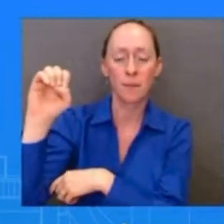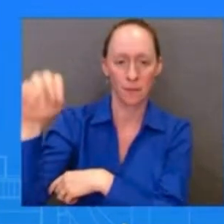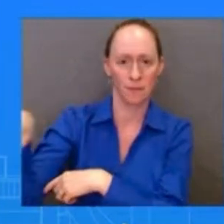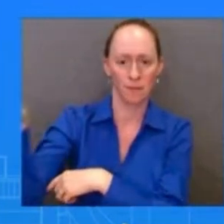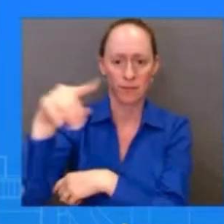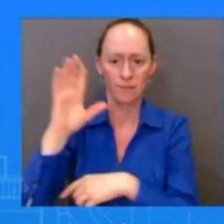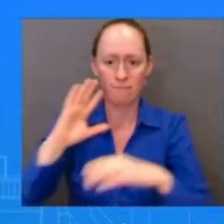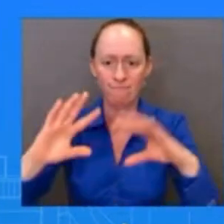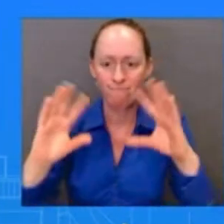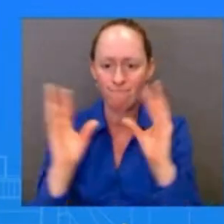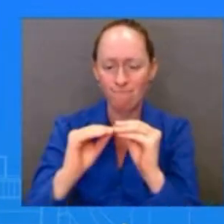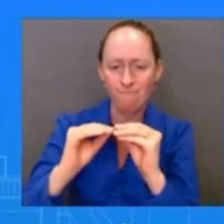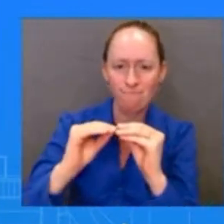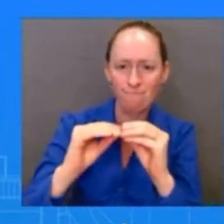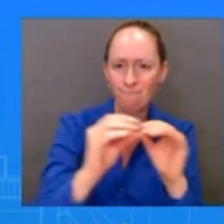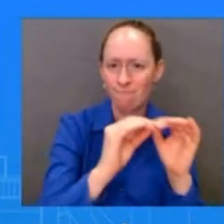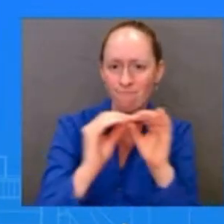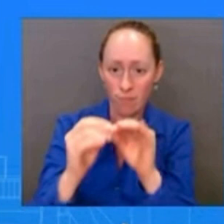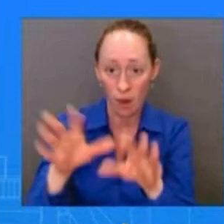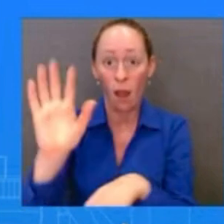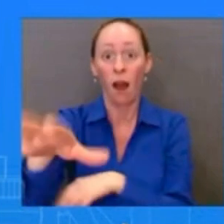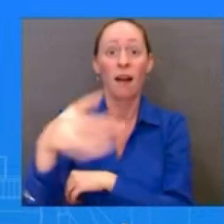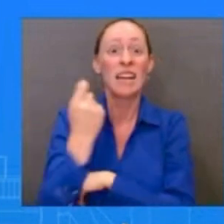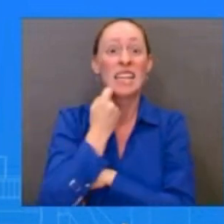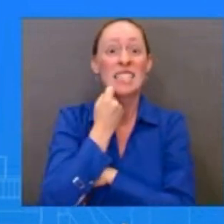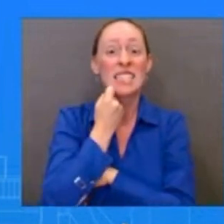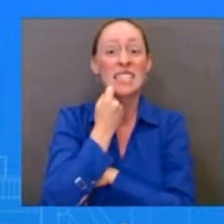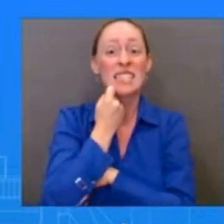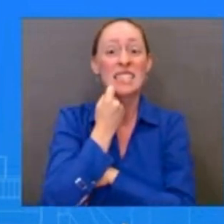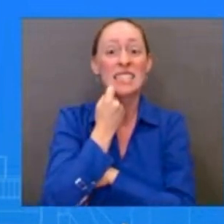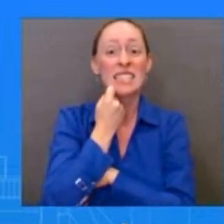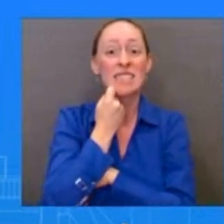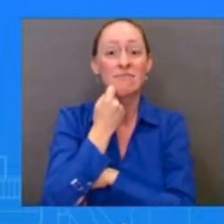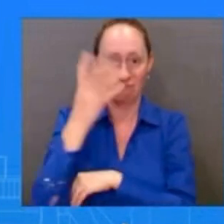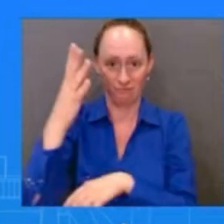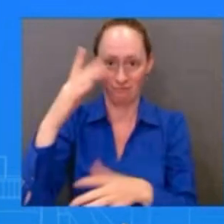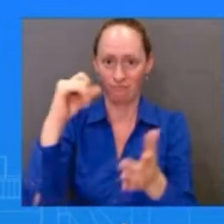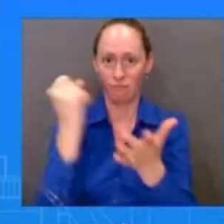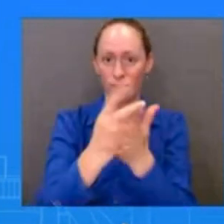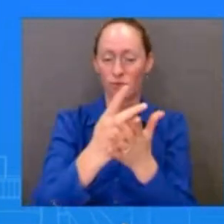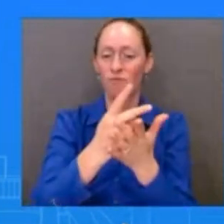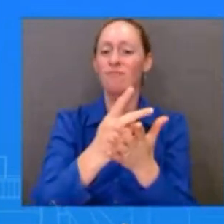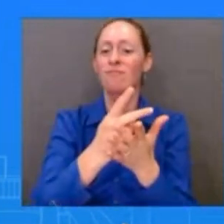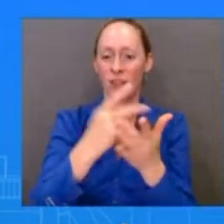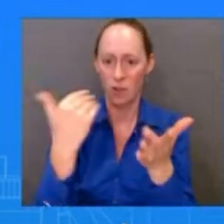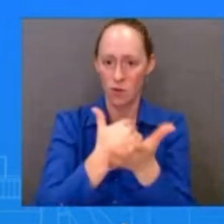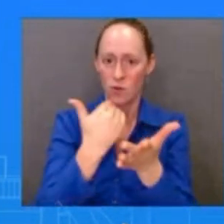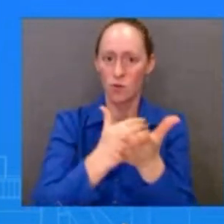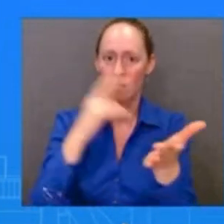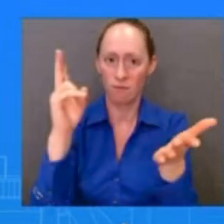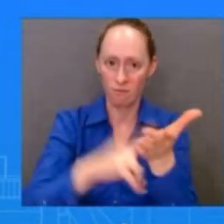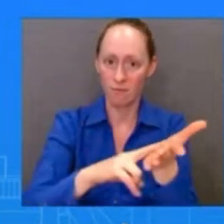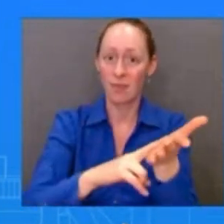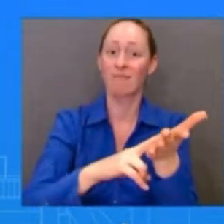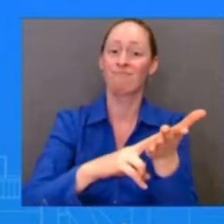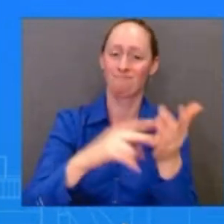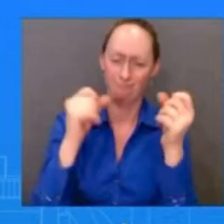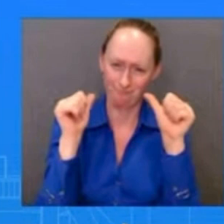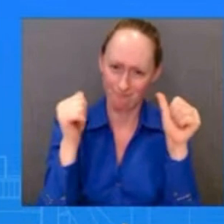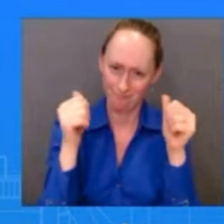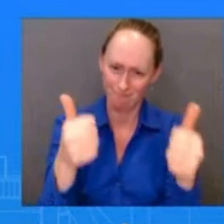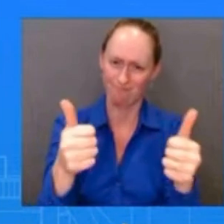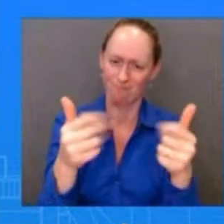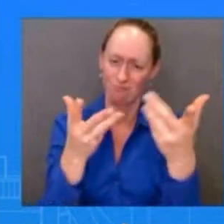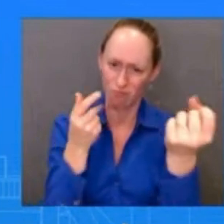members. He will also recognize the work of Acting Labor Secretary Julie Hsu, who helped reach an agreement. The